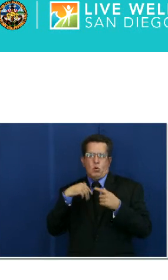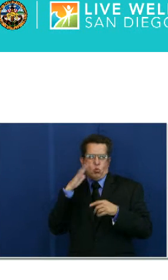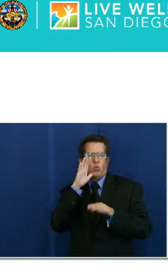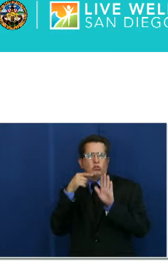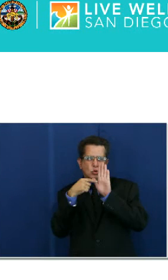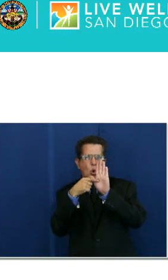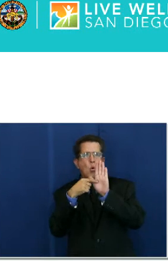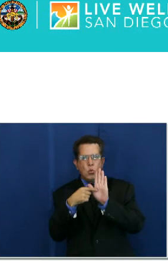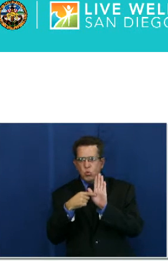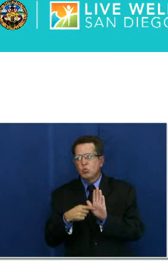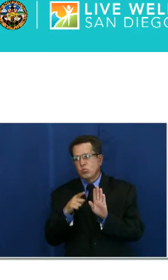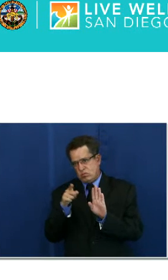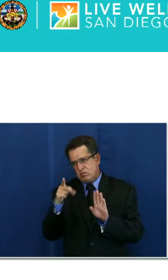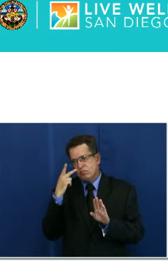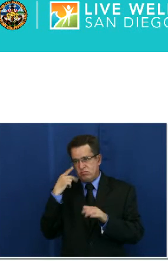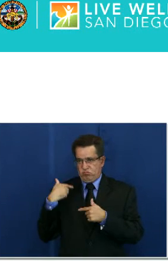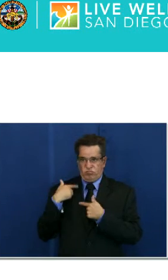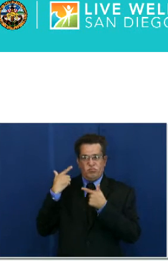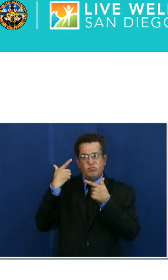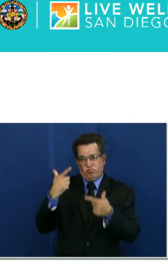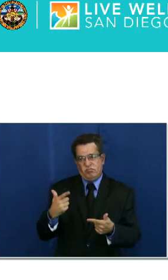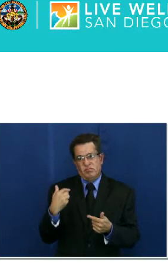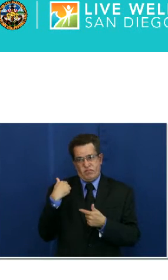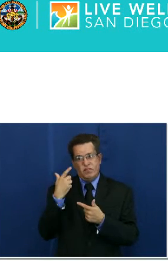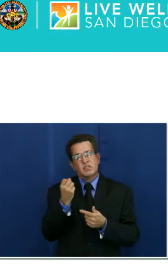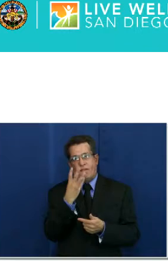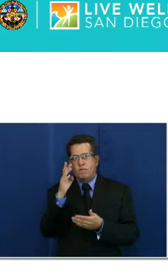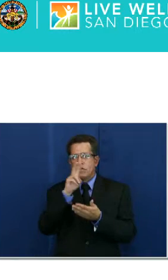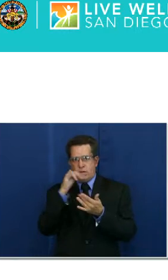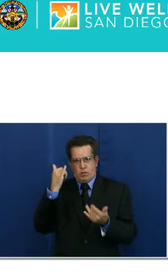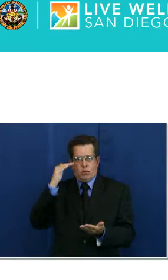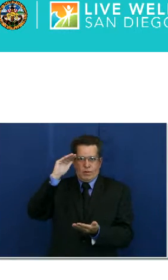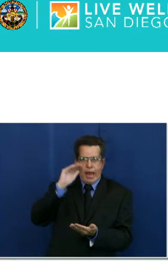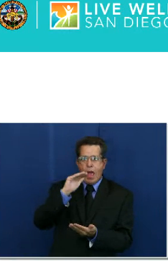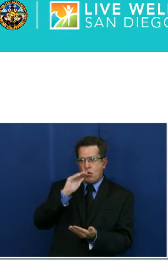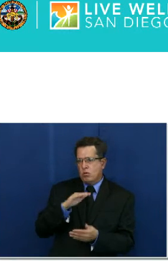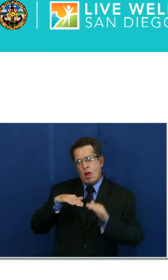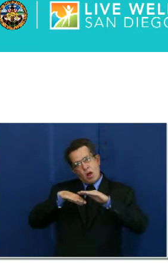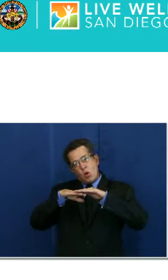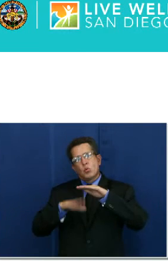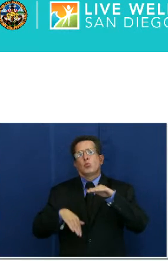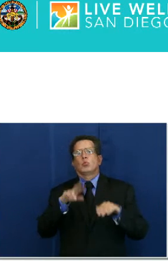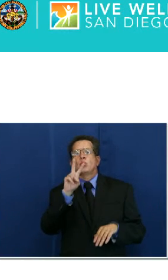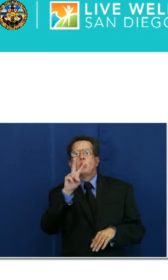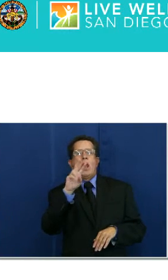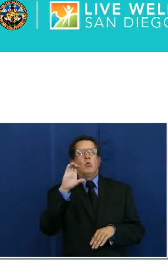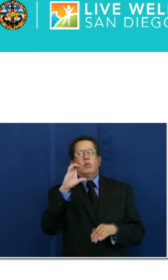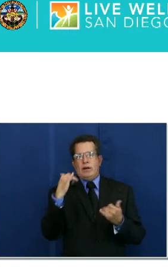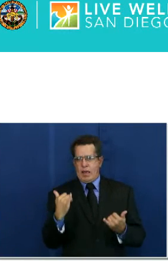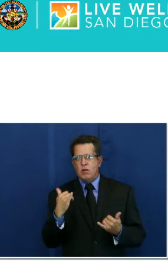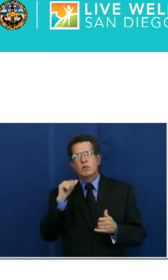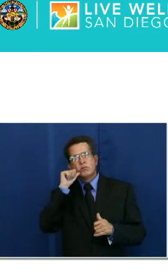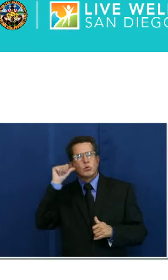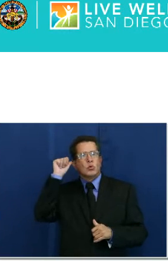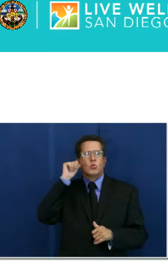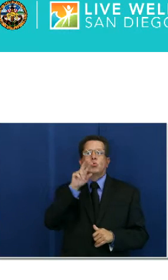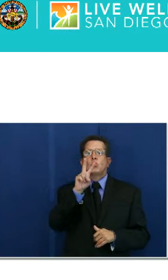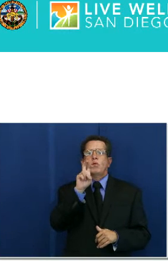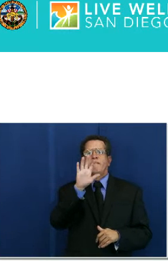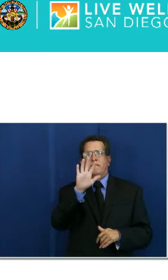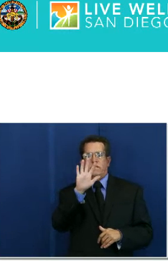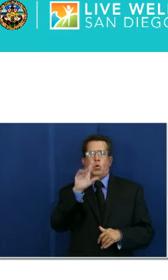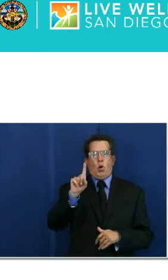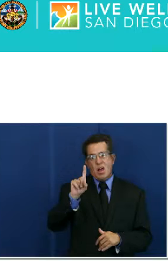where we've been over the past few weeks. Down under 200 today, 251 yesterday. We've certainly had some